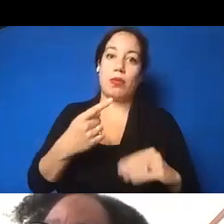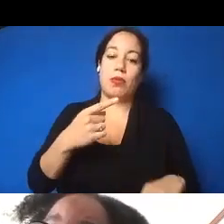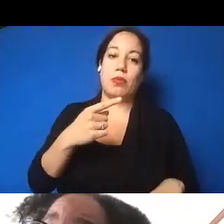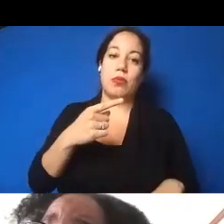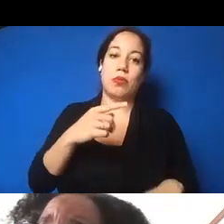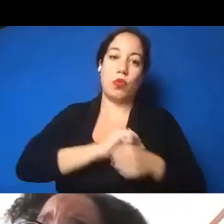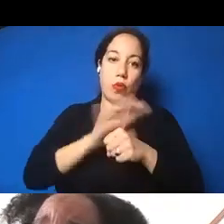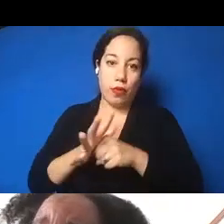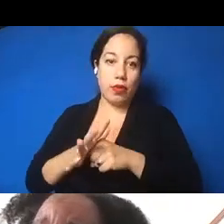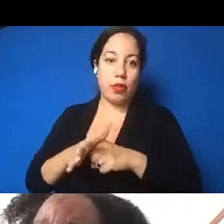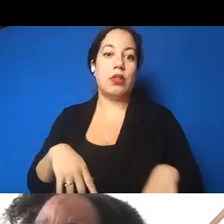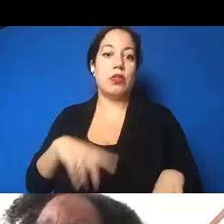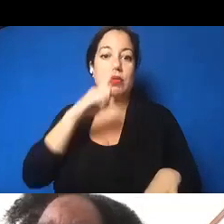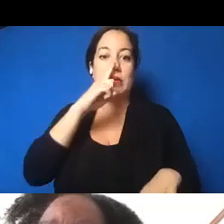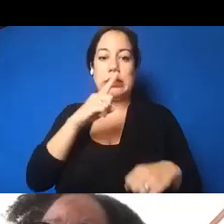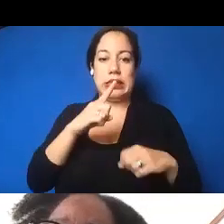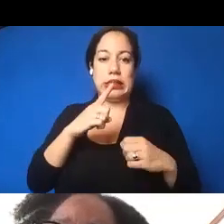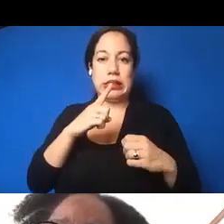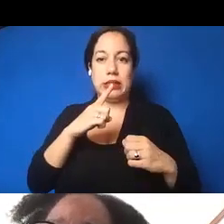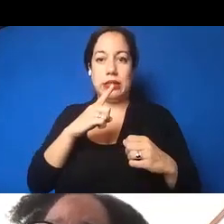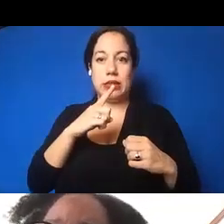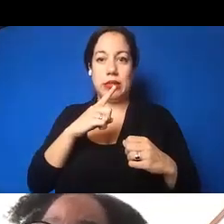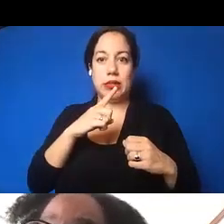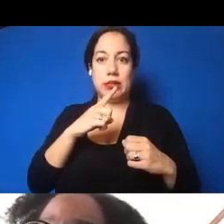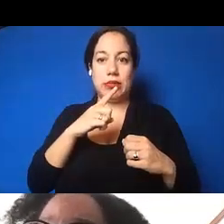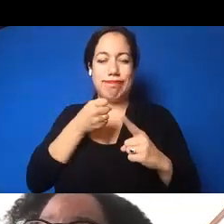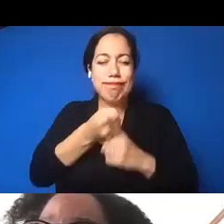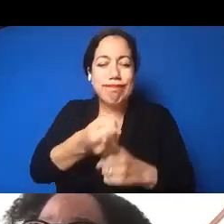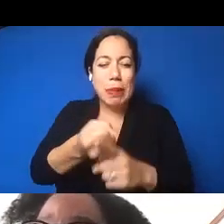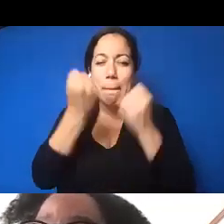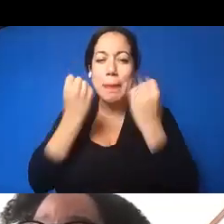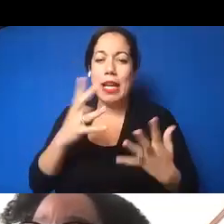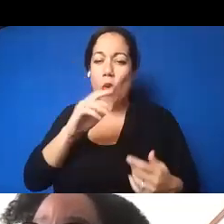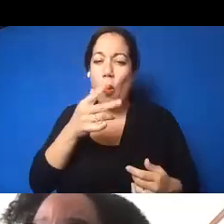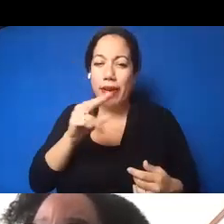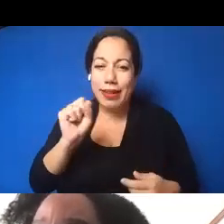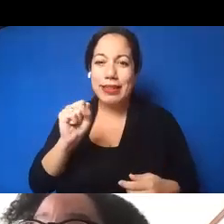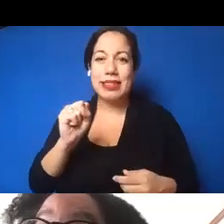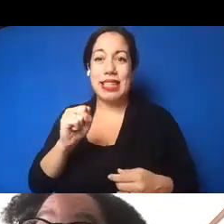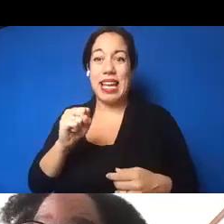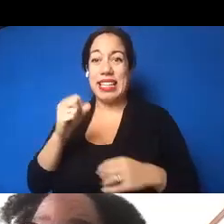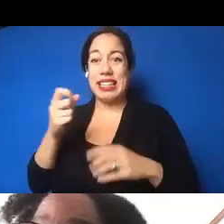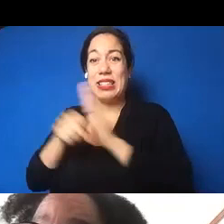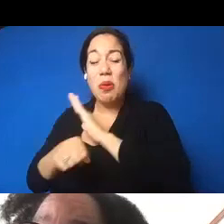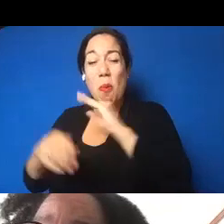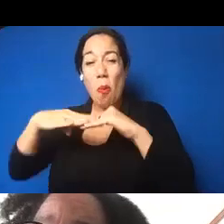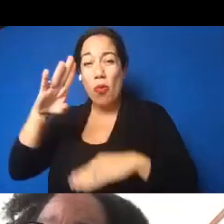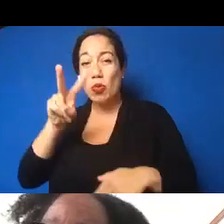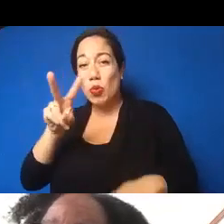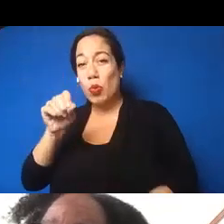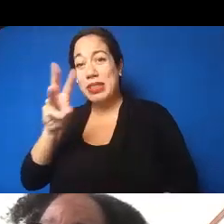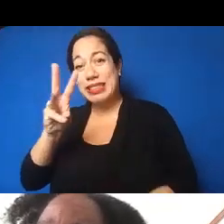that has manifested multiple organ involvement that to date has killed more than 2.6 million people around the